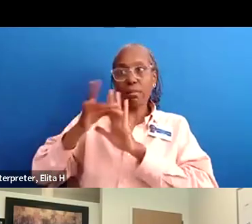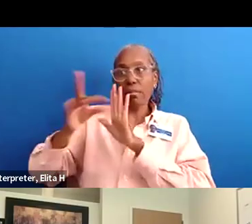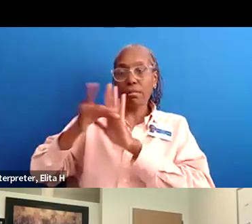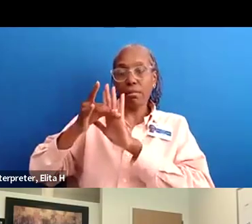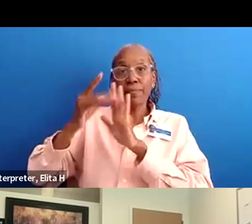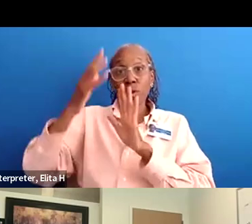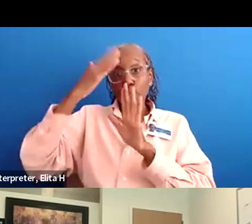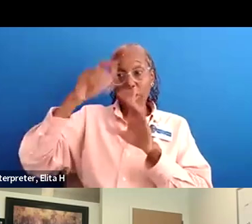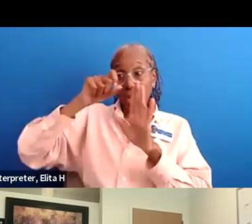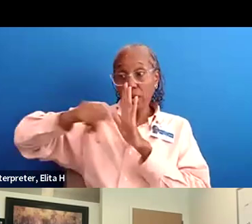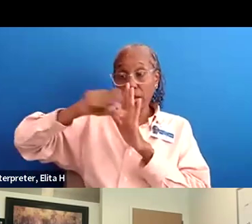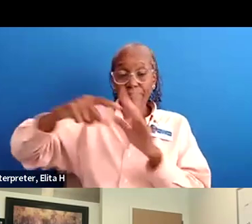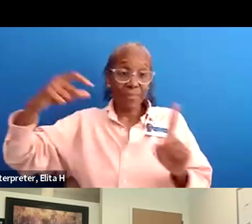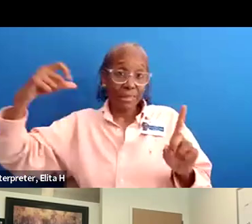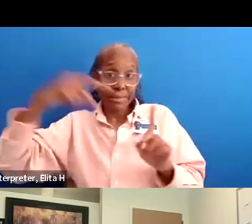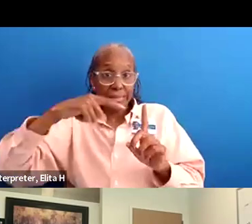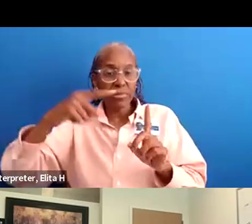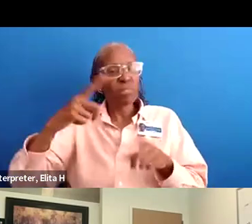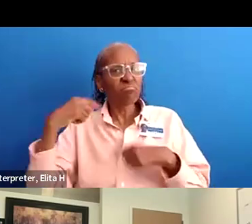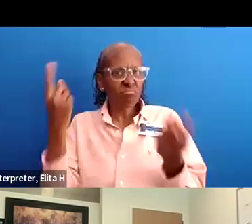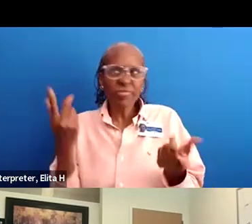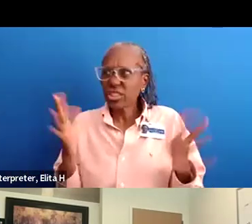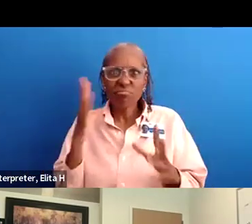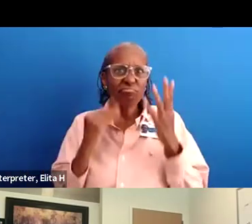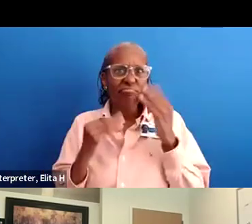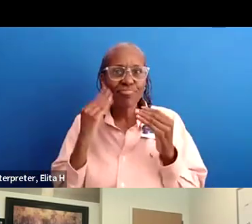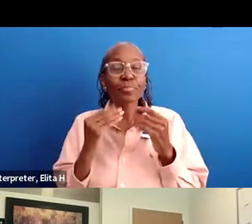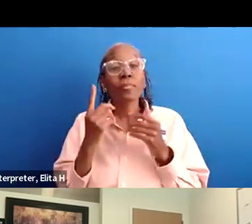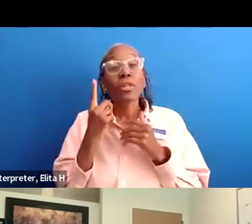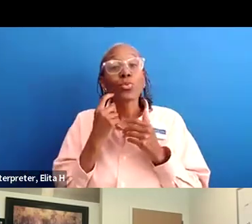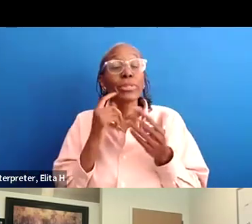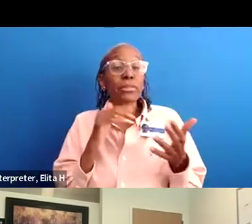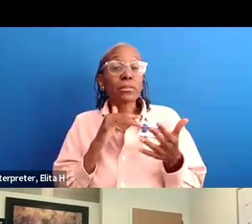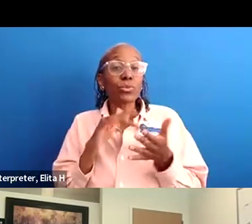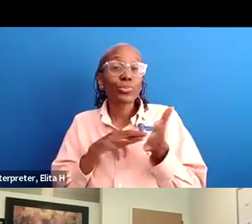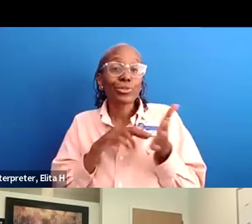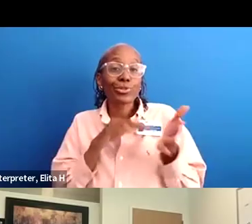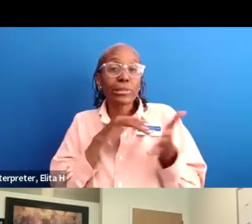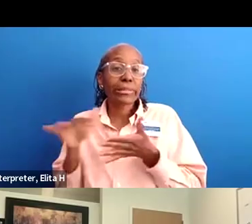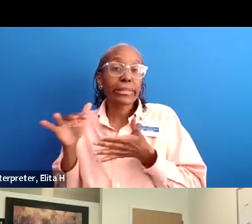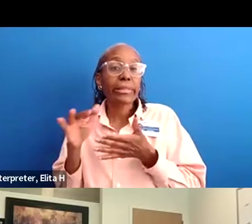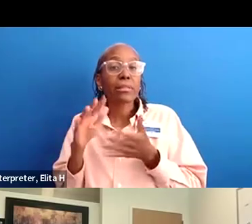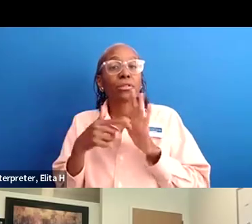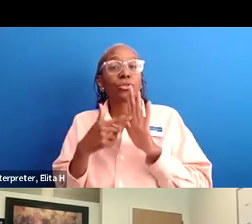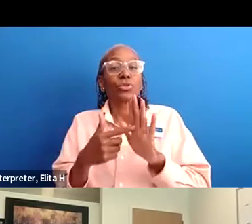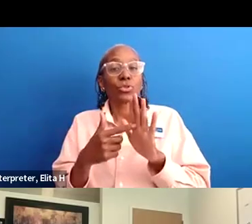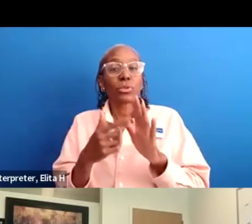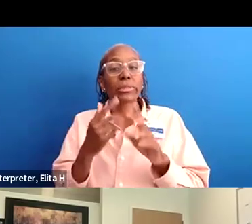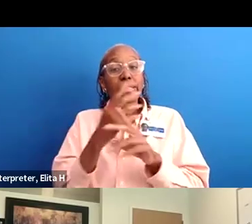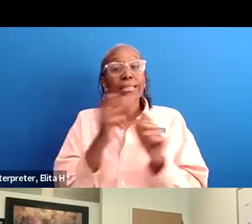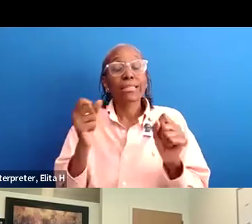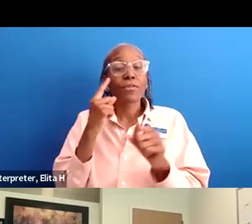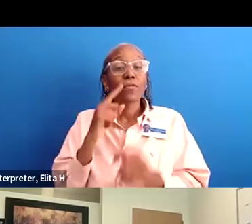brain and be able to stimulate. So there was a recent study done recently that shows about the safety